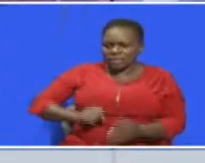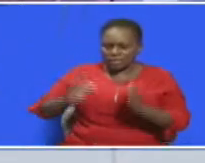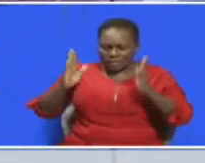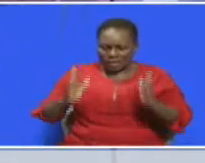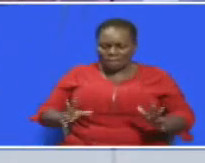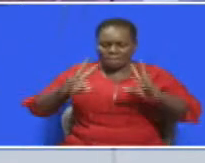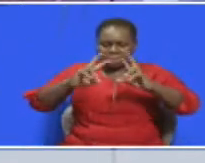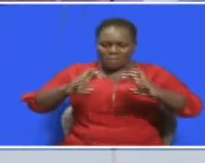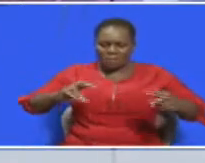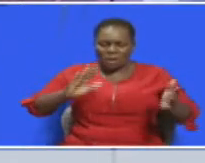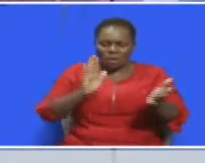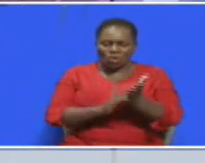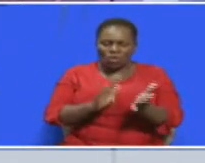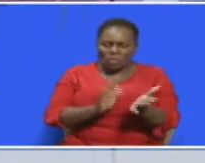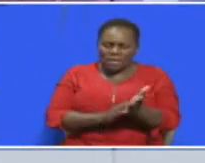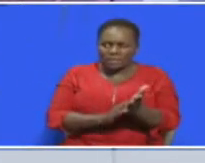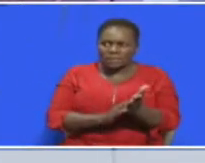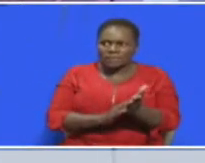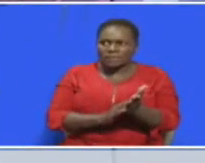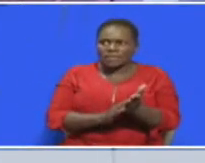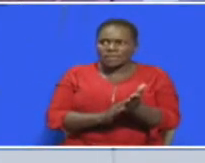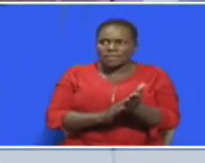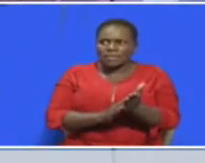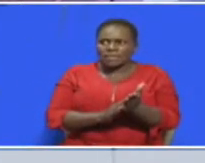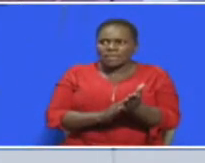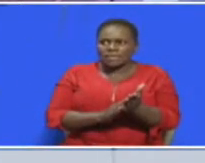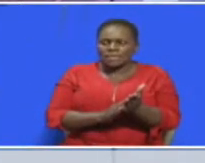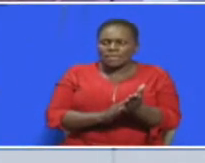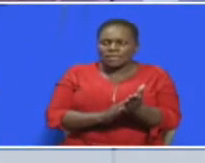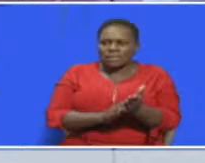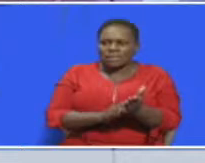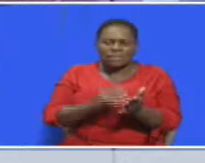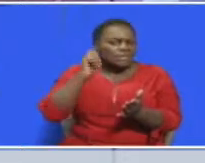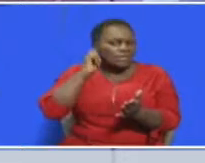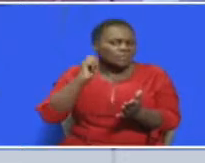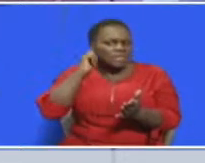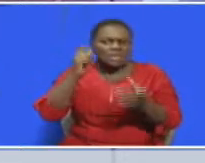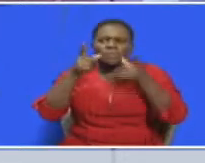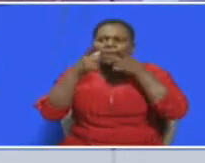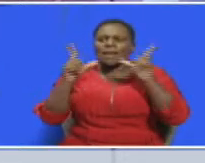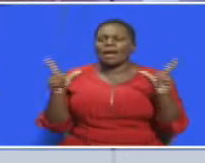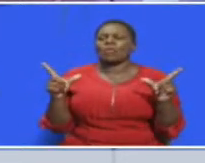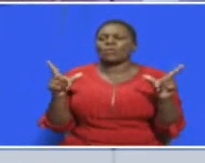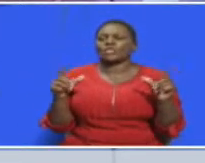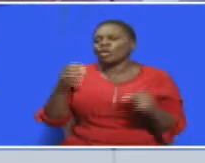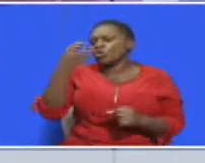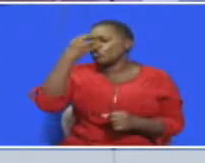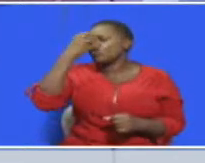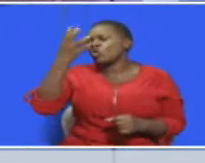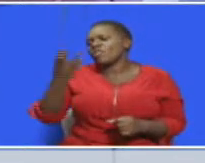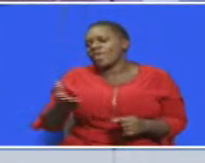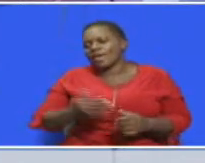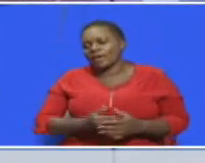remarks he made in Kipsigis dialect during the UDA rally attended by the Deputy President William